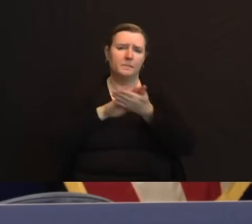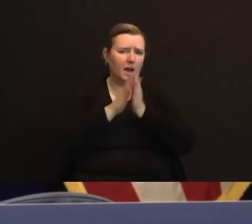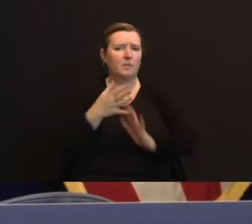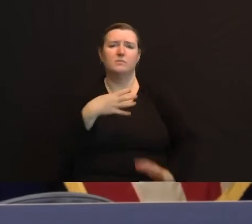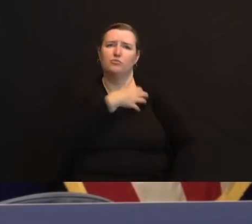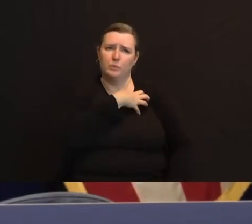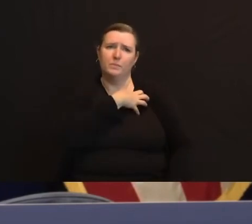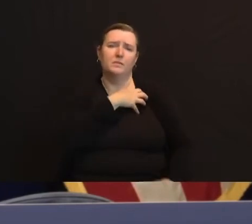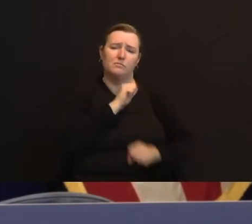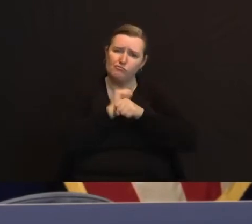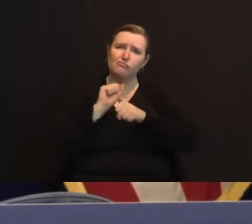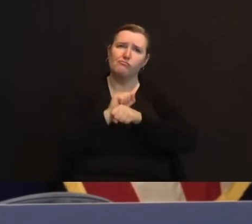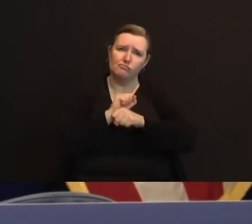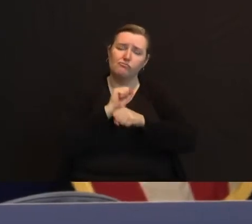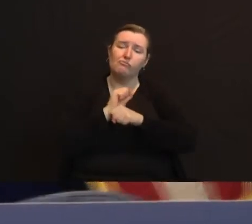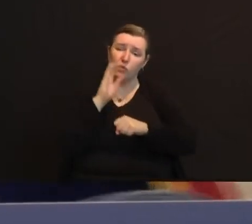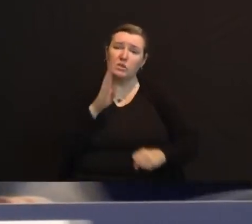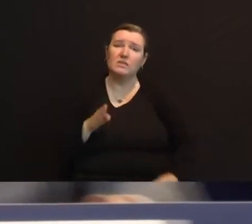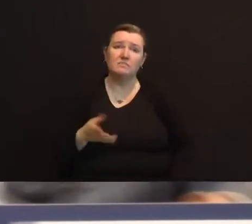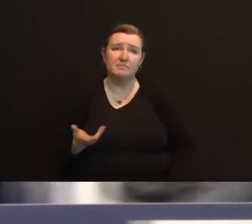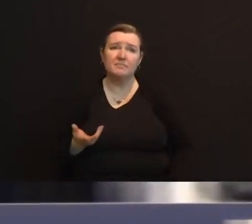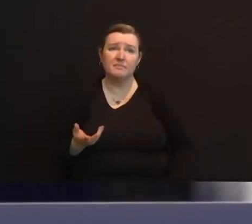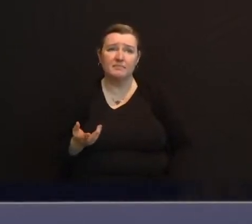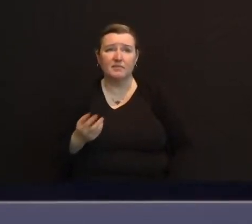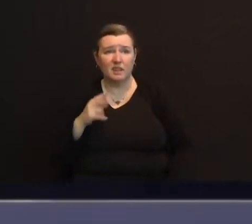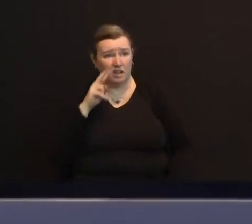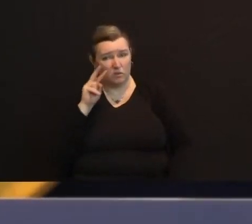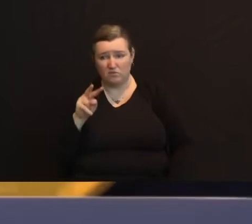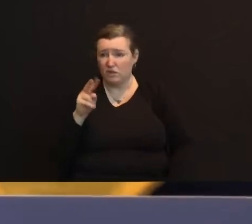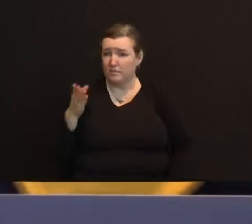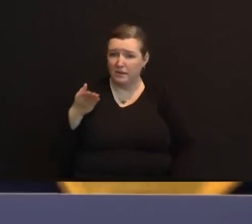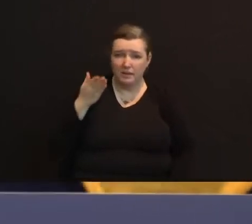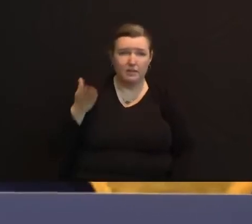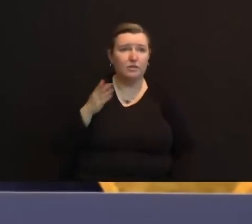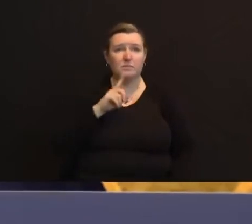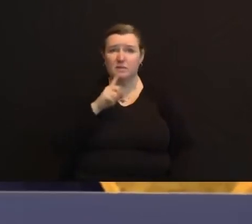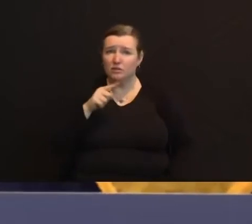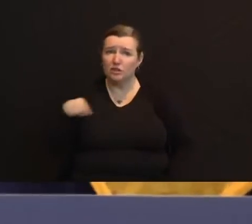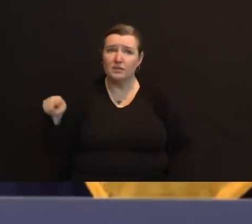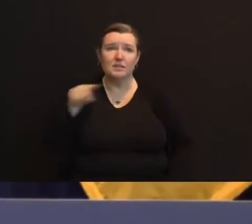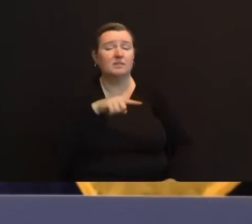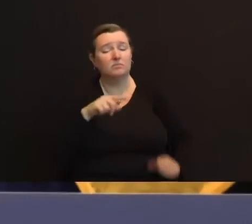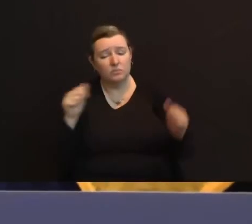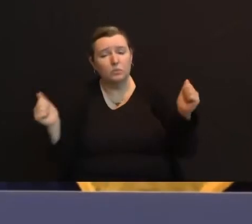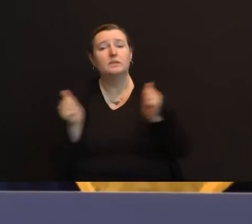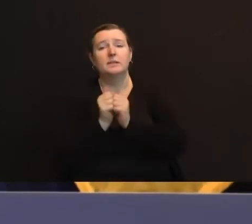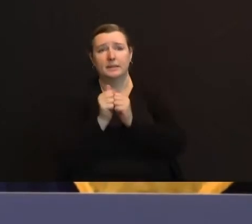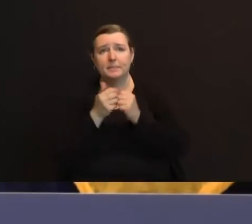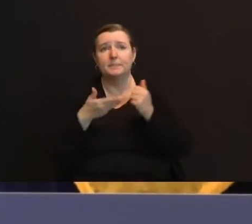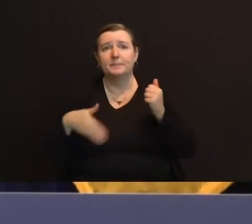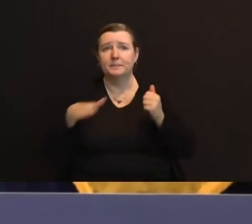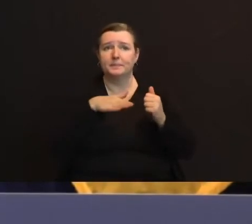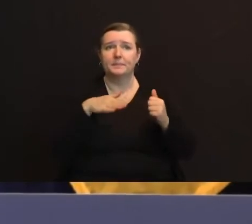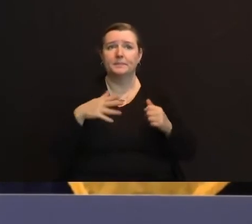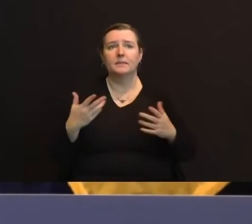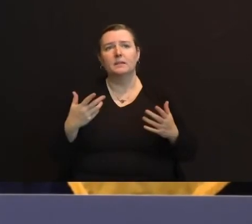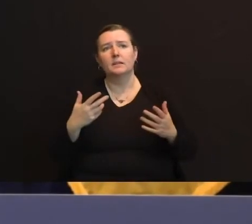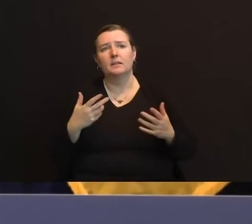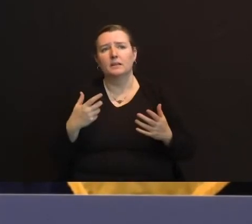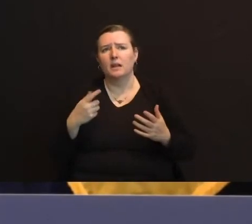become Jersey Troopers. I look forward to being there with you and with them. I don't want to speak out of school here, but I believe you said to